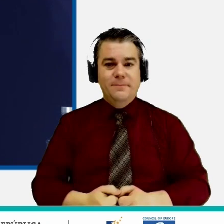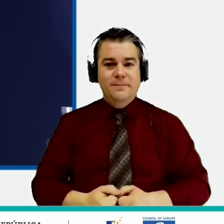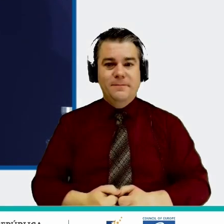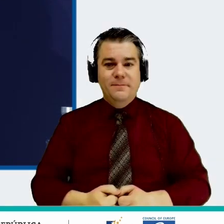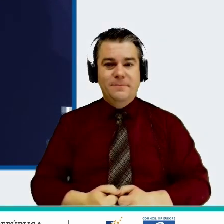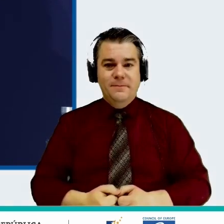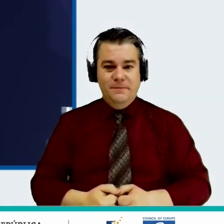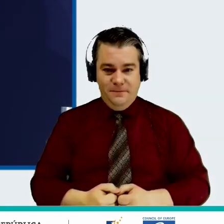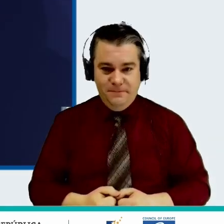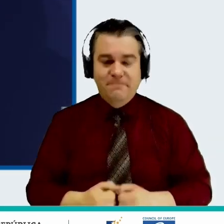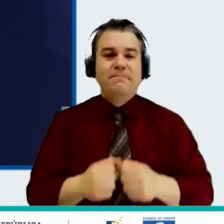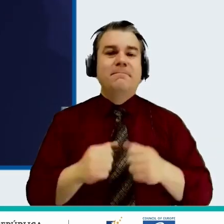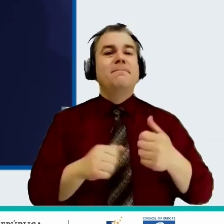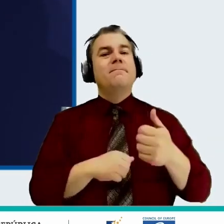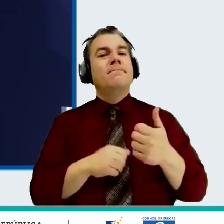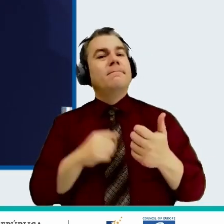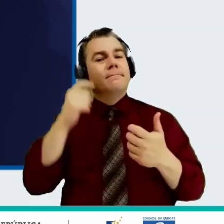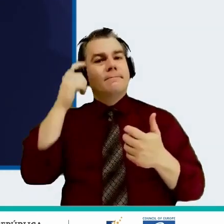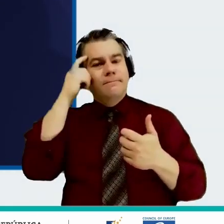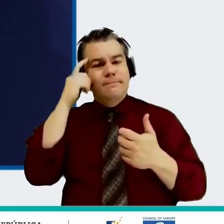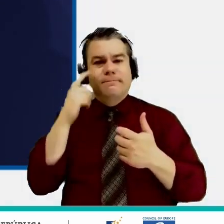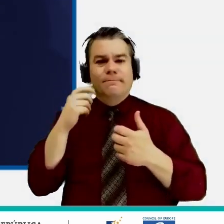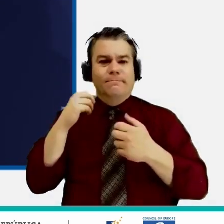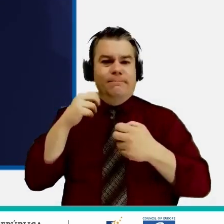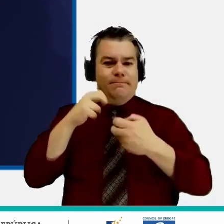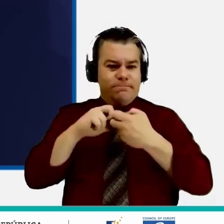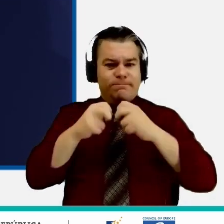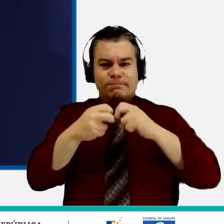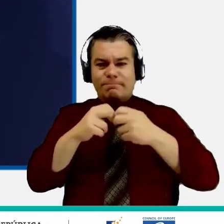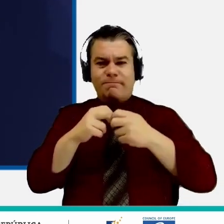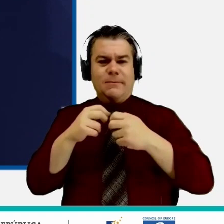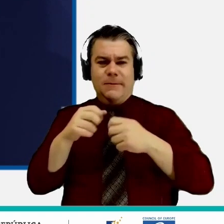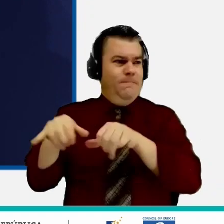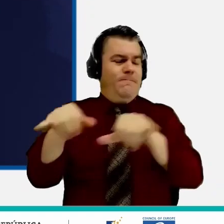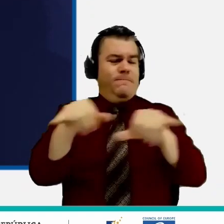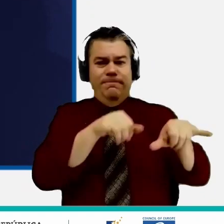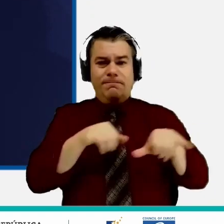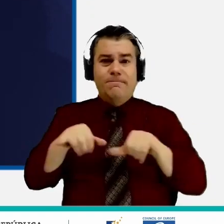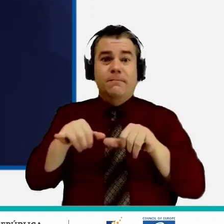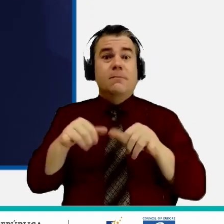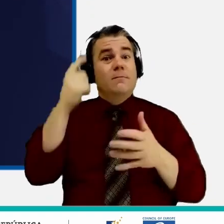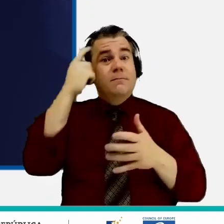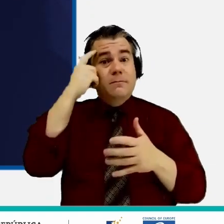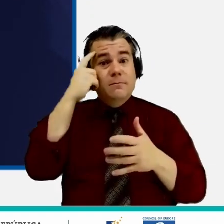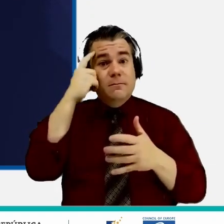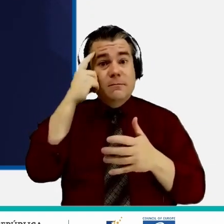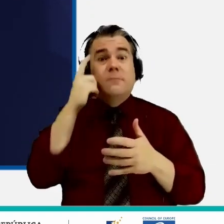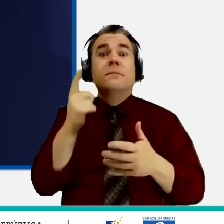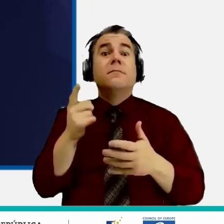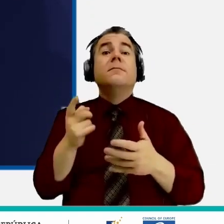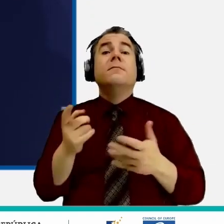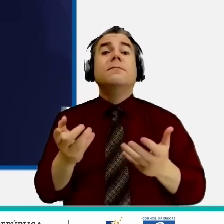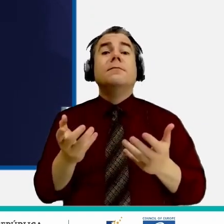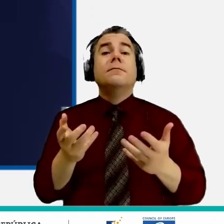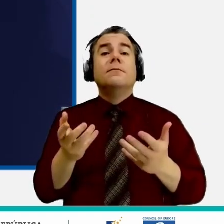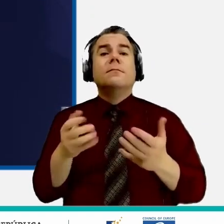So the logical consequence for us is that a true answer to stop that is a systemic answer.